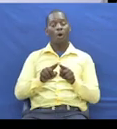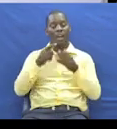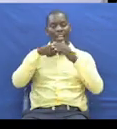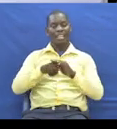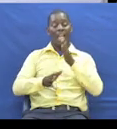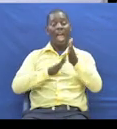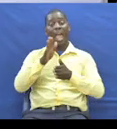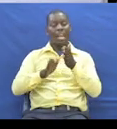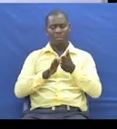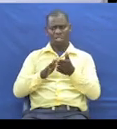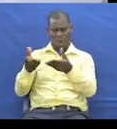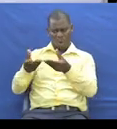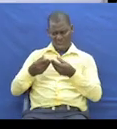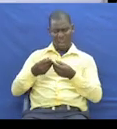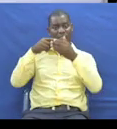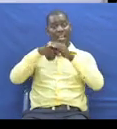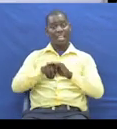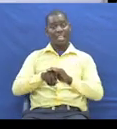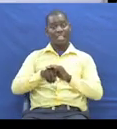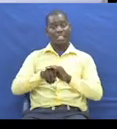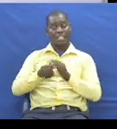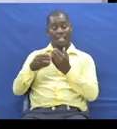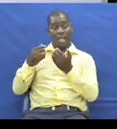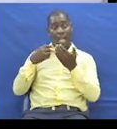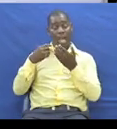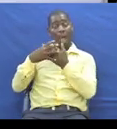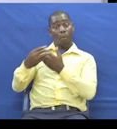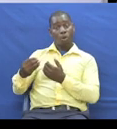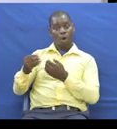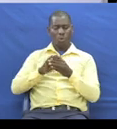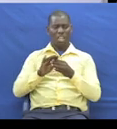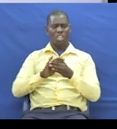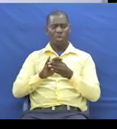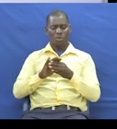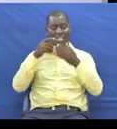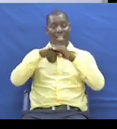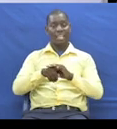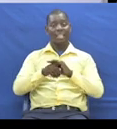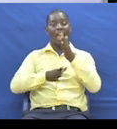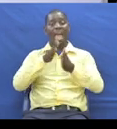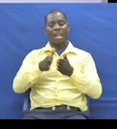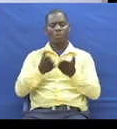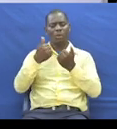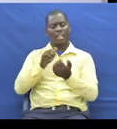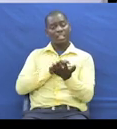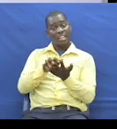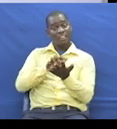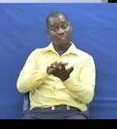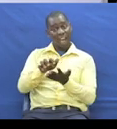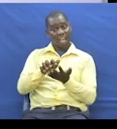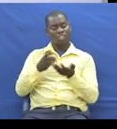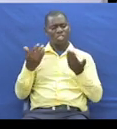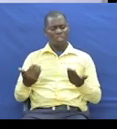elements which we are having here in the model, it implies that the chemical element of our element we identified was lithium.